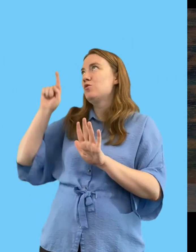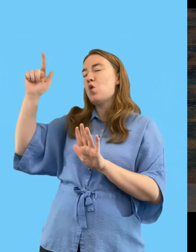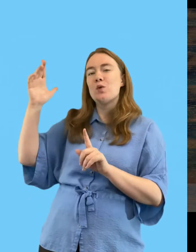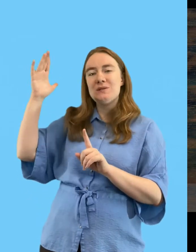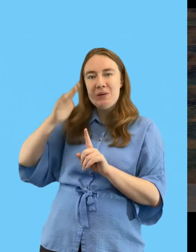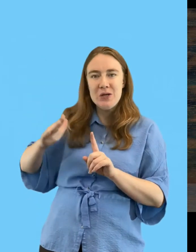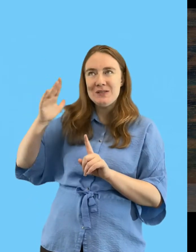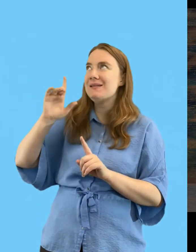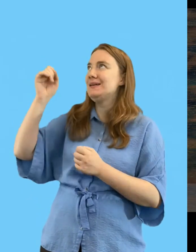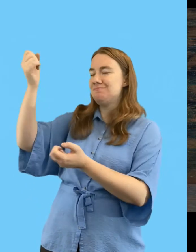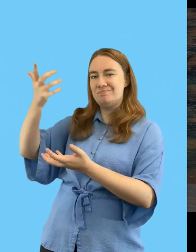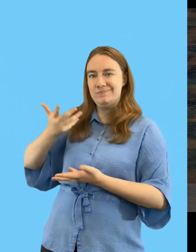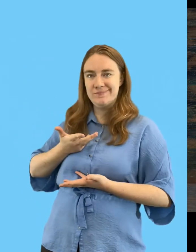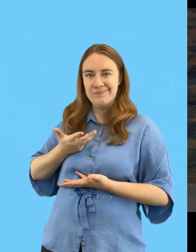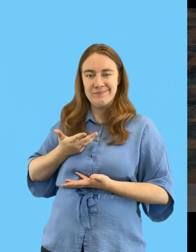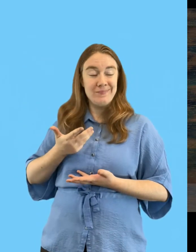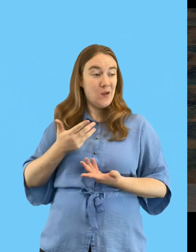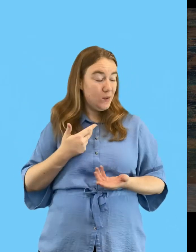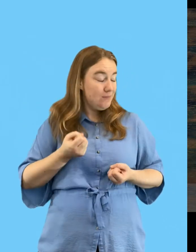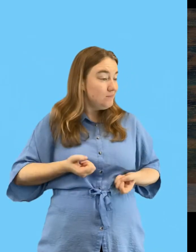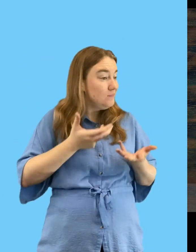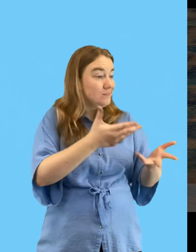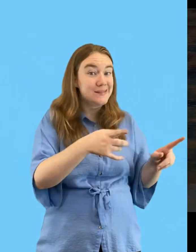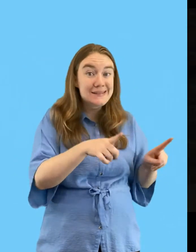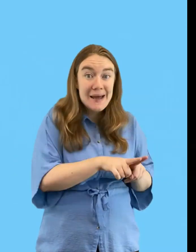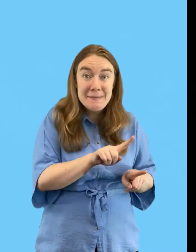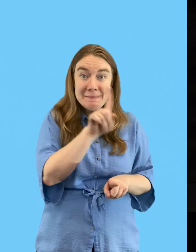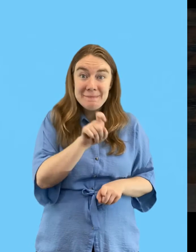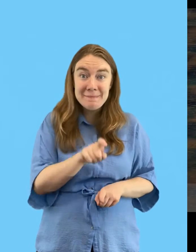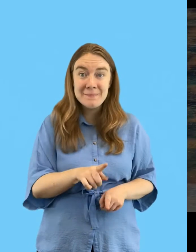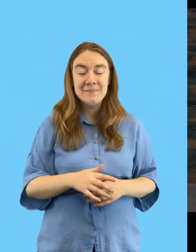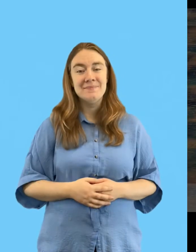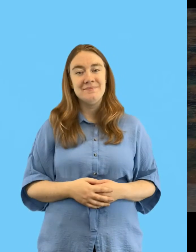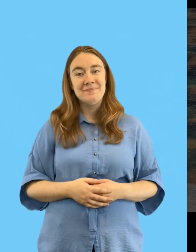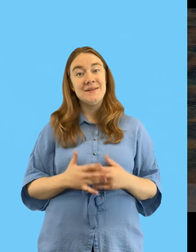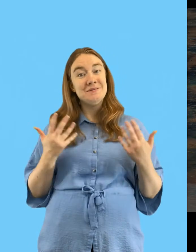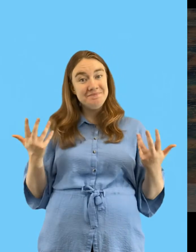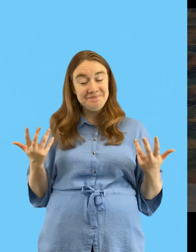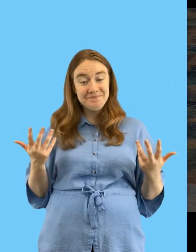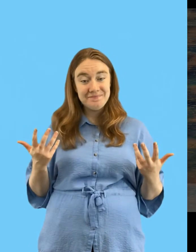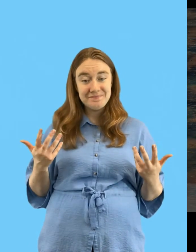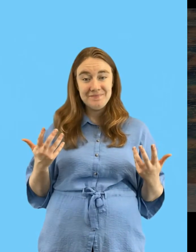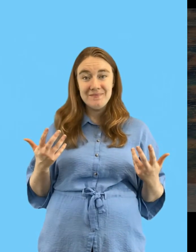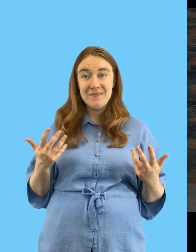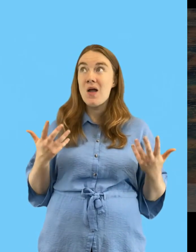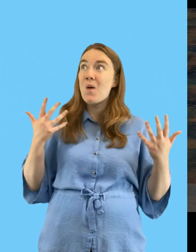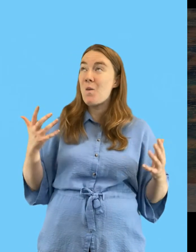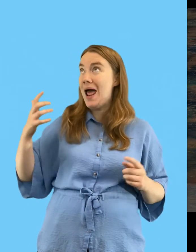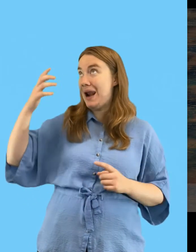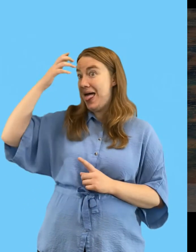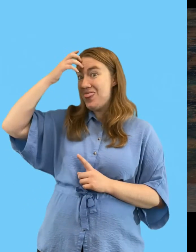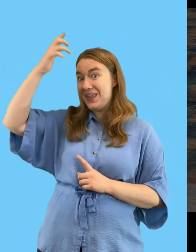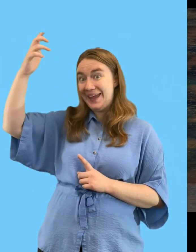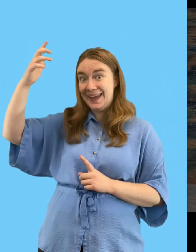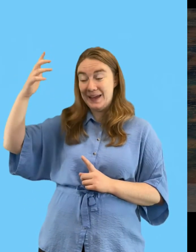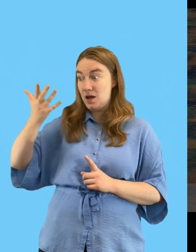mercy that we've been shown through Jesus. Well, how will the king react to the servant he'd